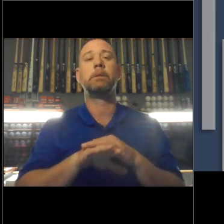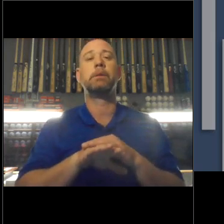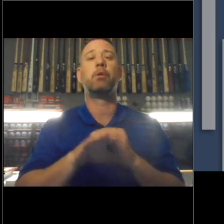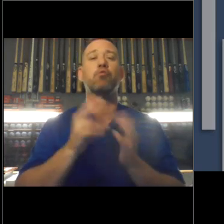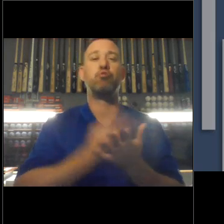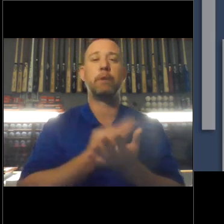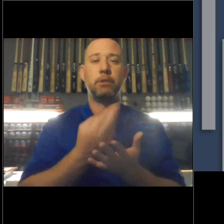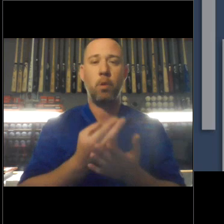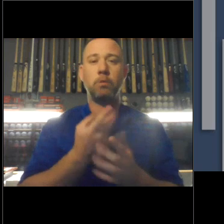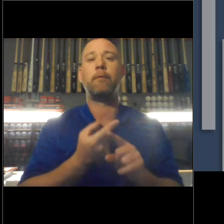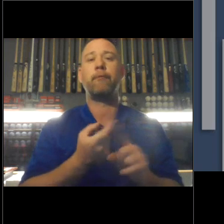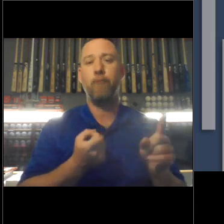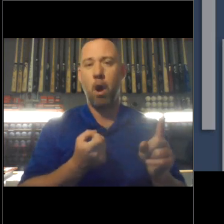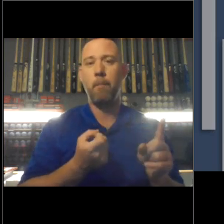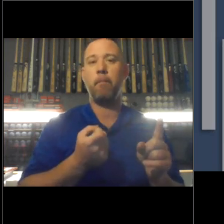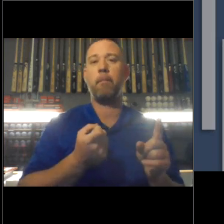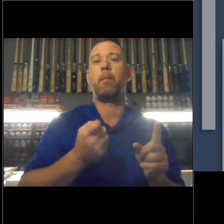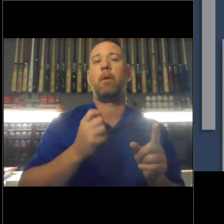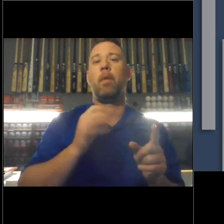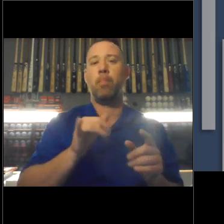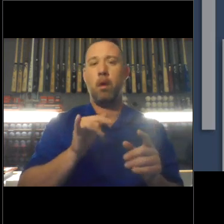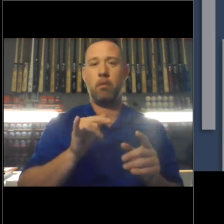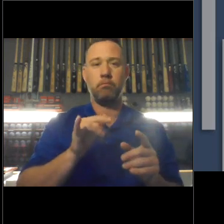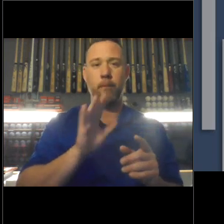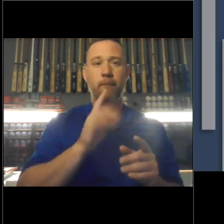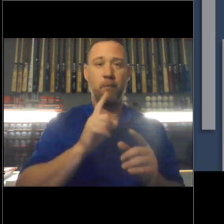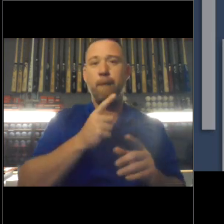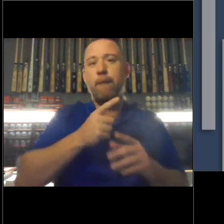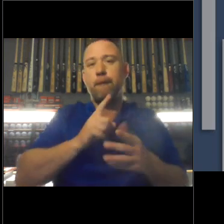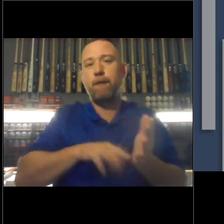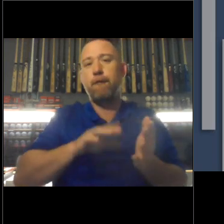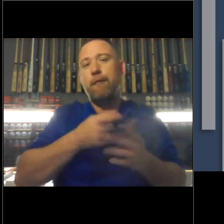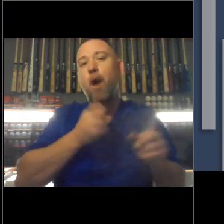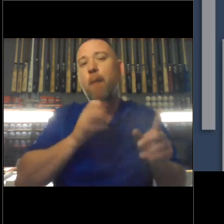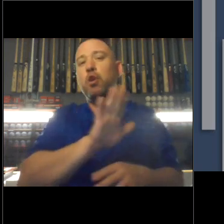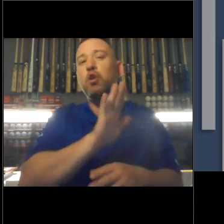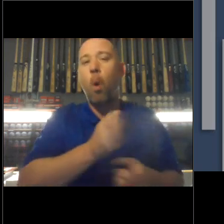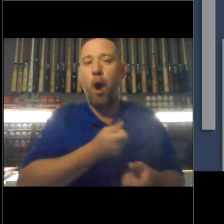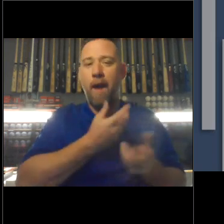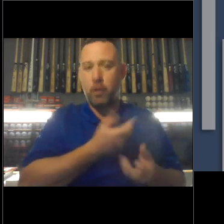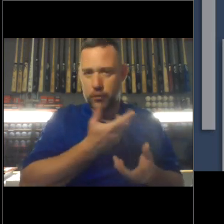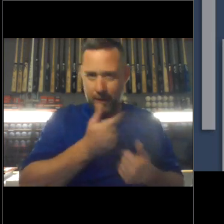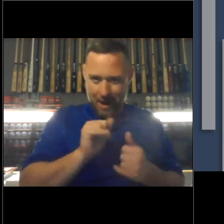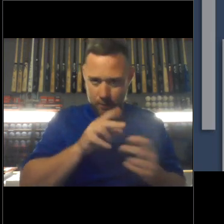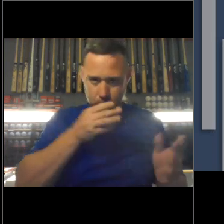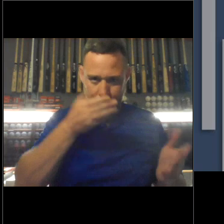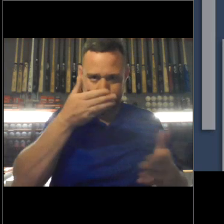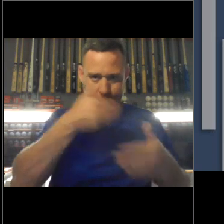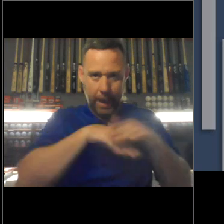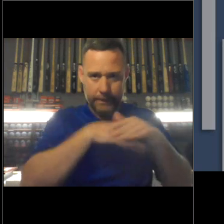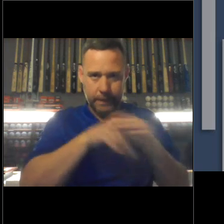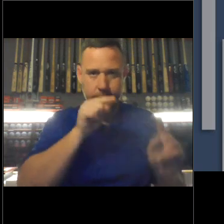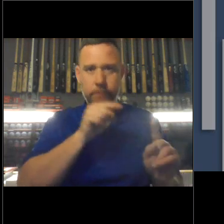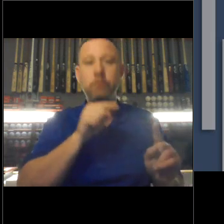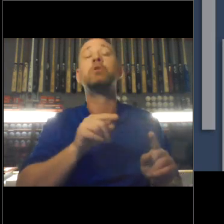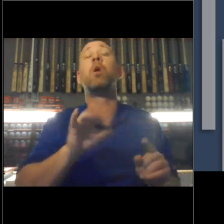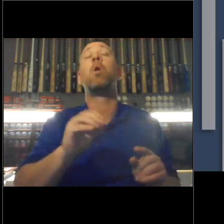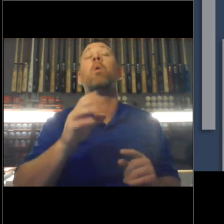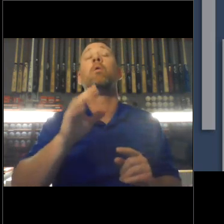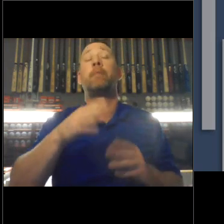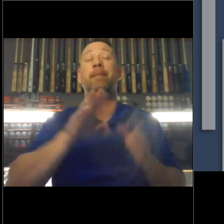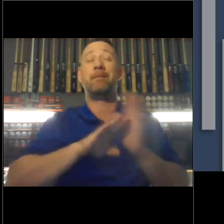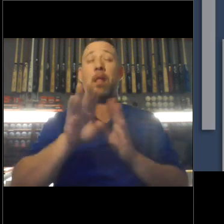resources from this effort? Yeah, so through the development of the CTP